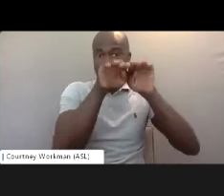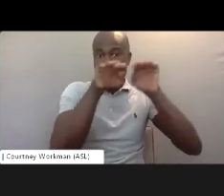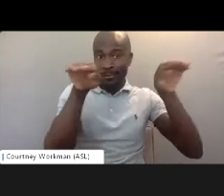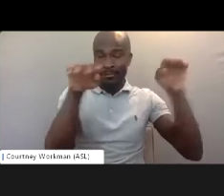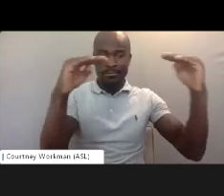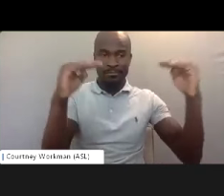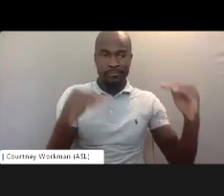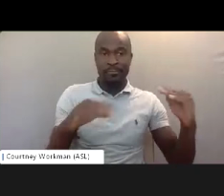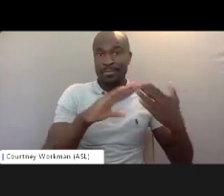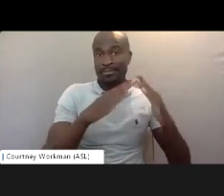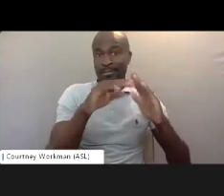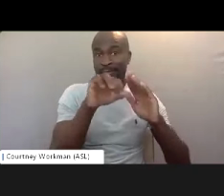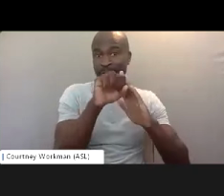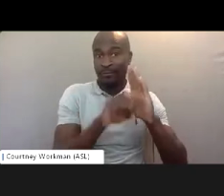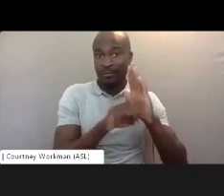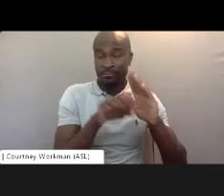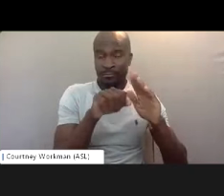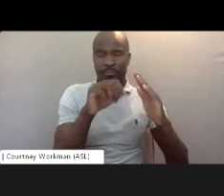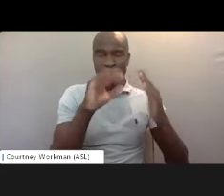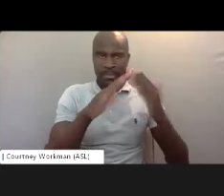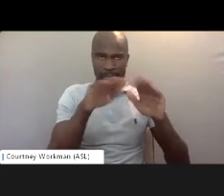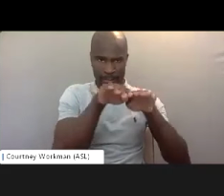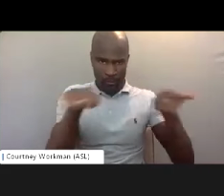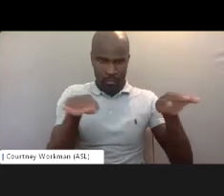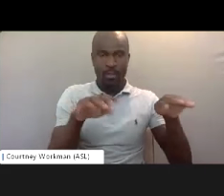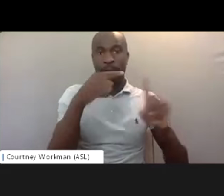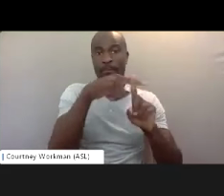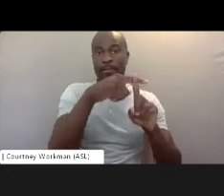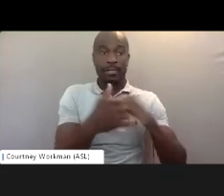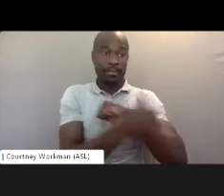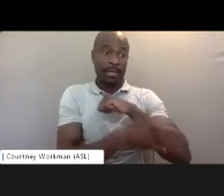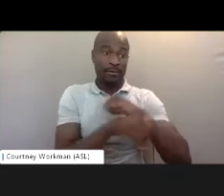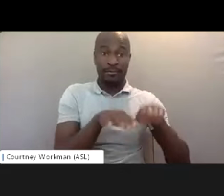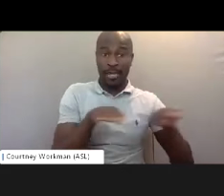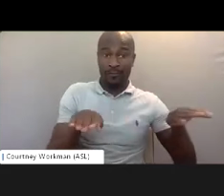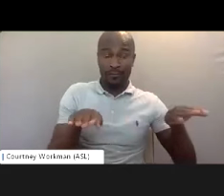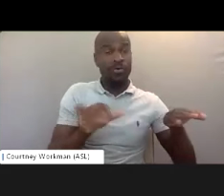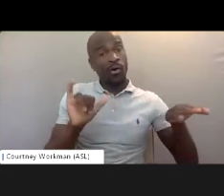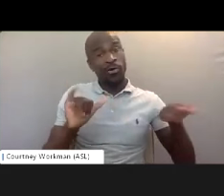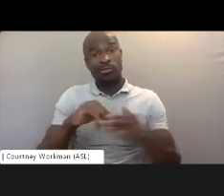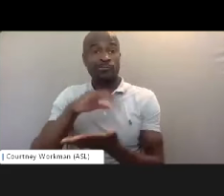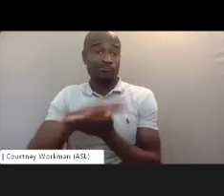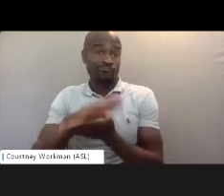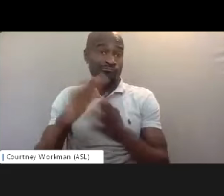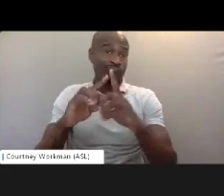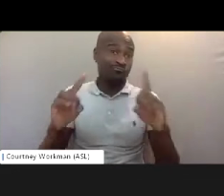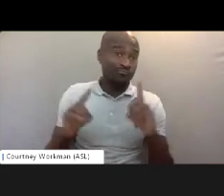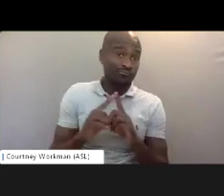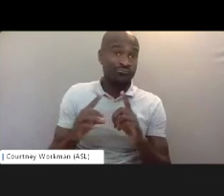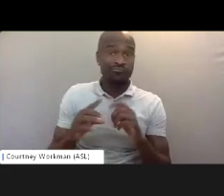county levels, and then we even work with, school districts, hospital systems, tribal organizations or